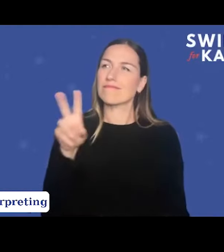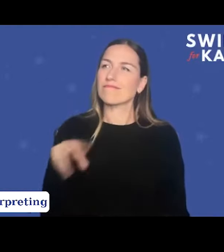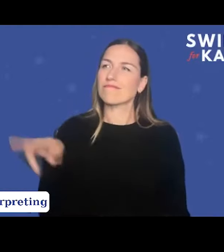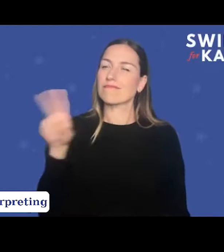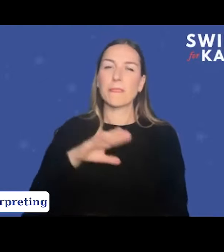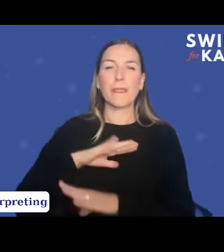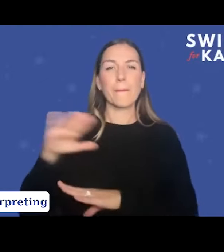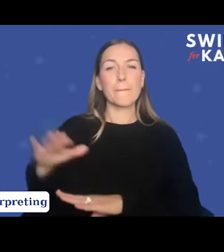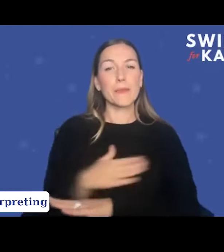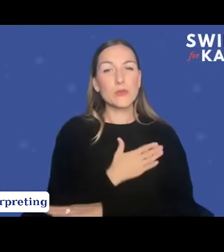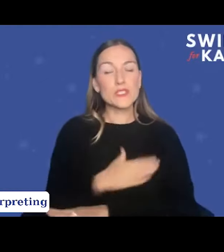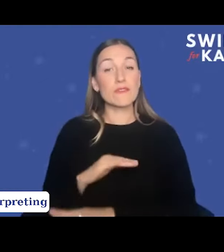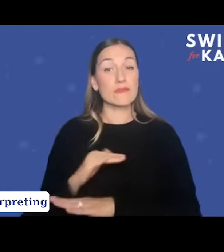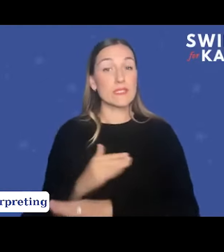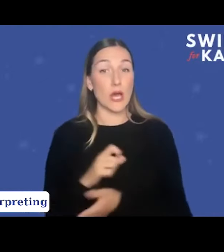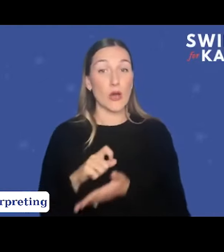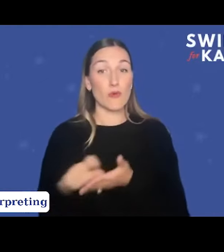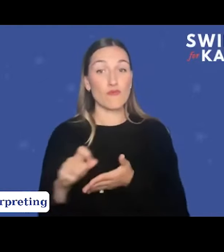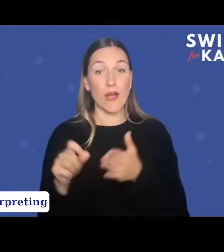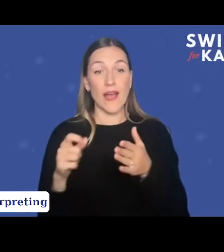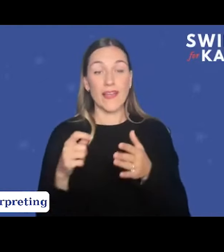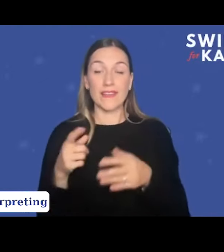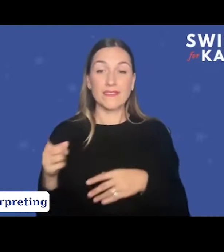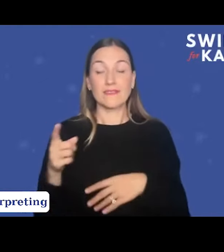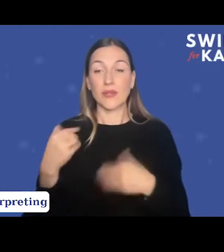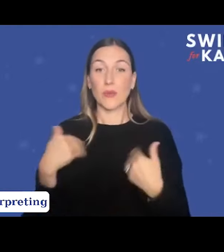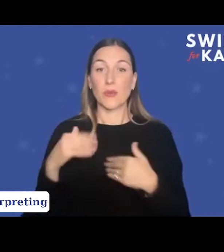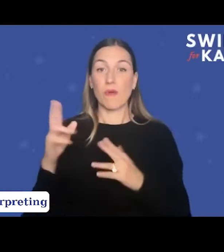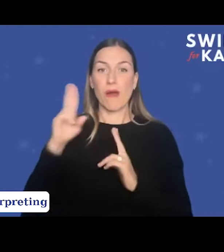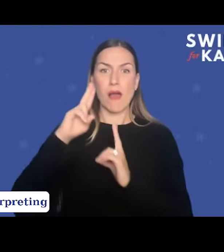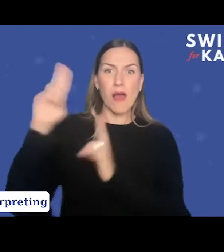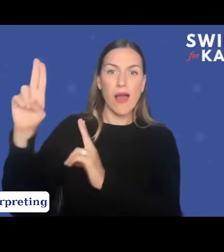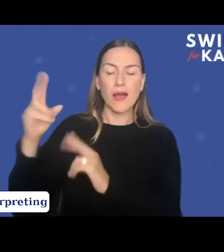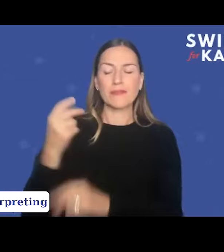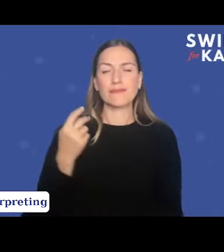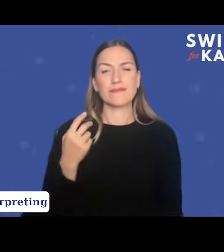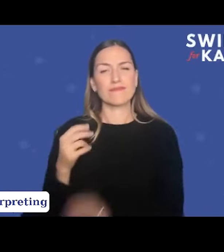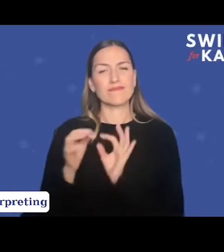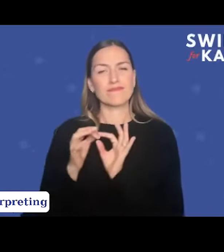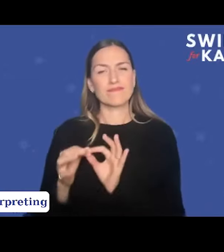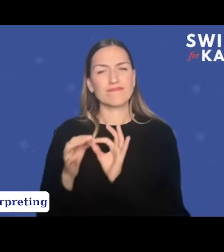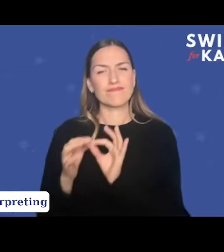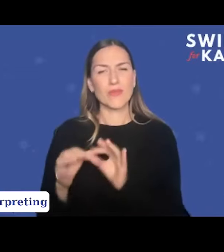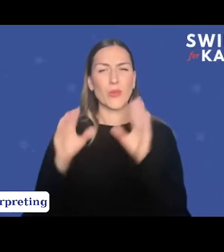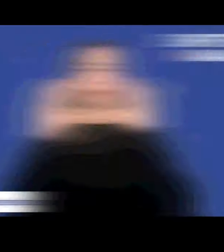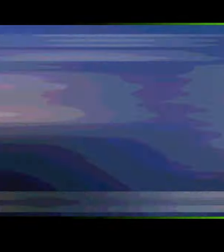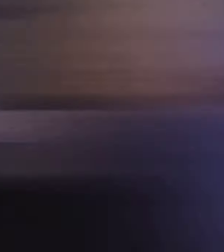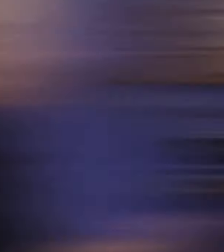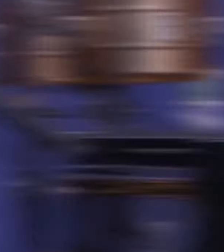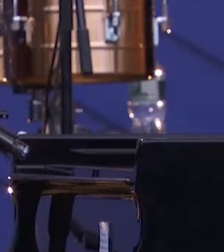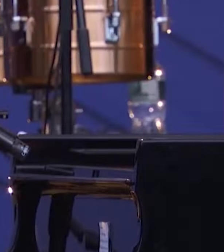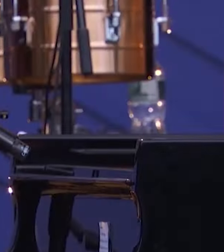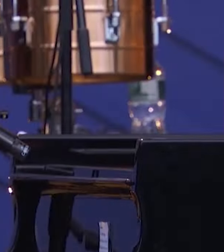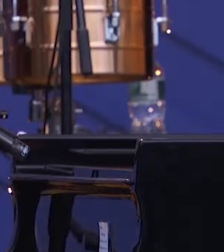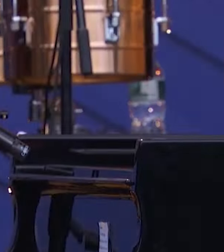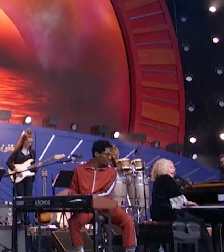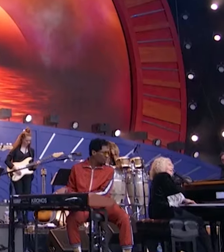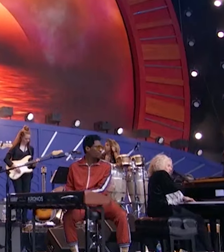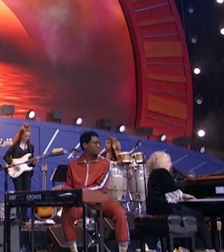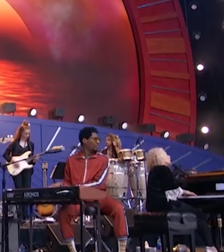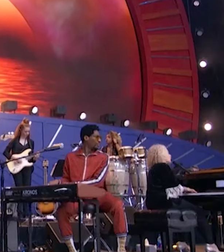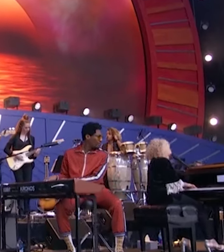and songwriting granddaughter and we have a lovely relationship and I'm so proud of her. As a political